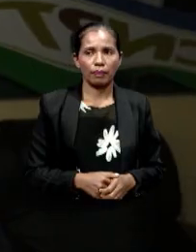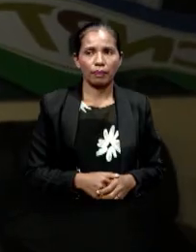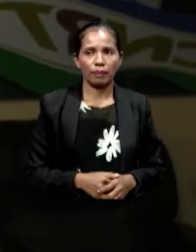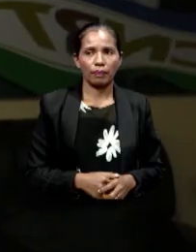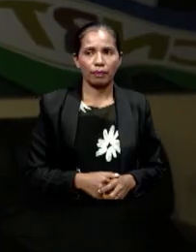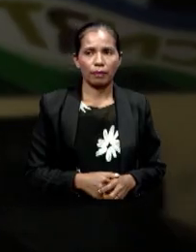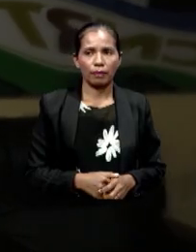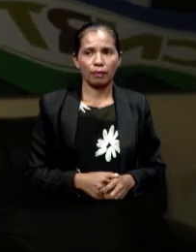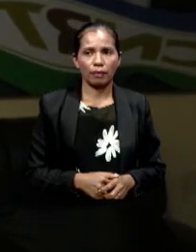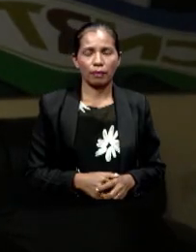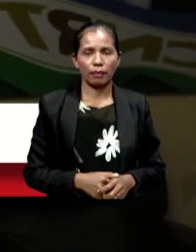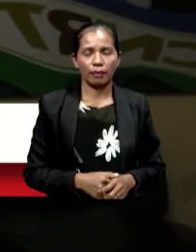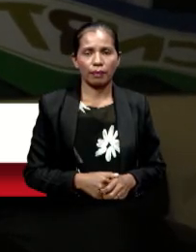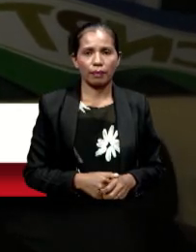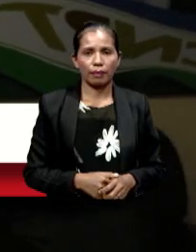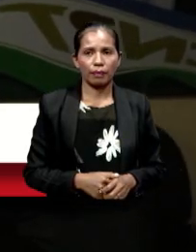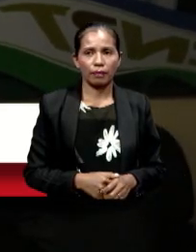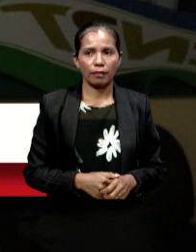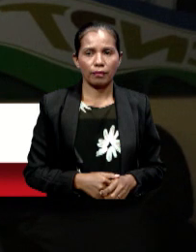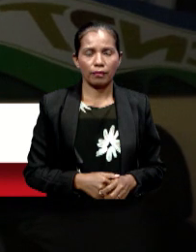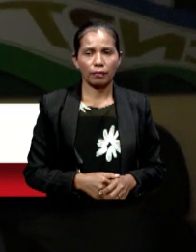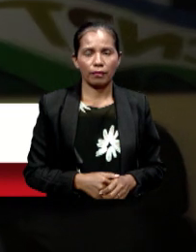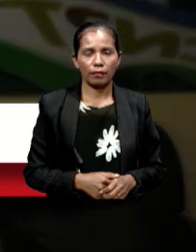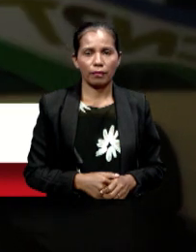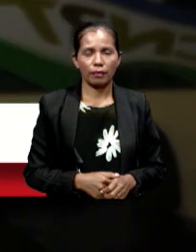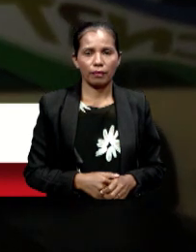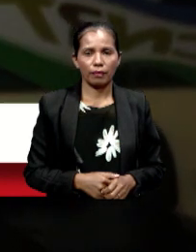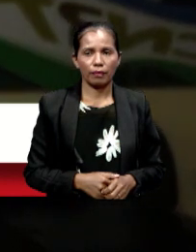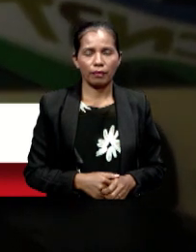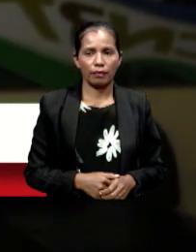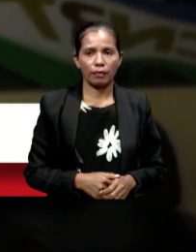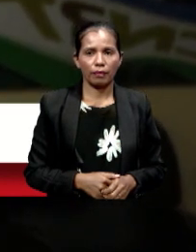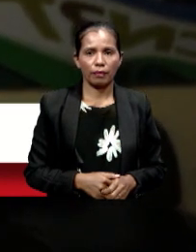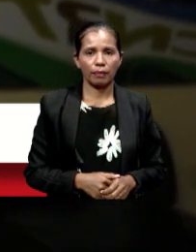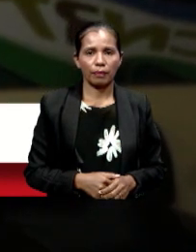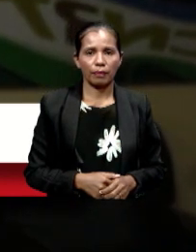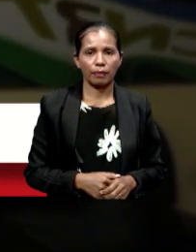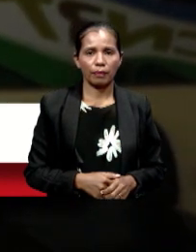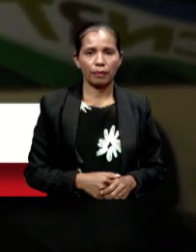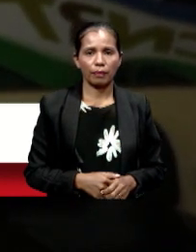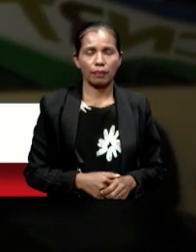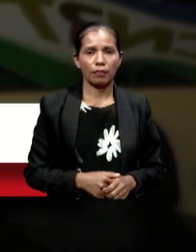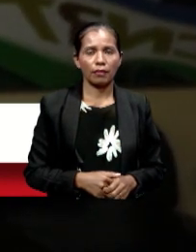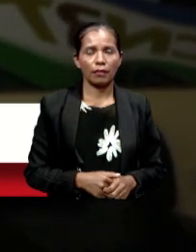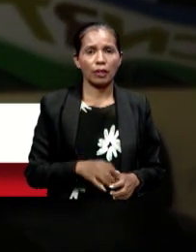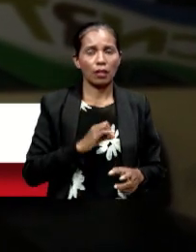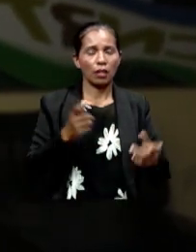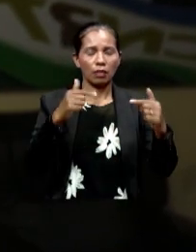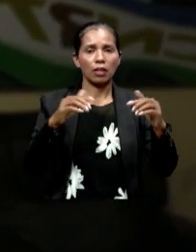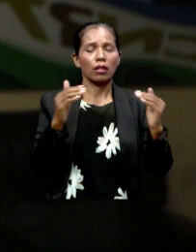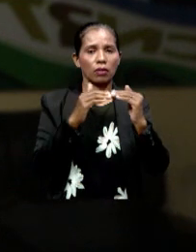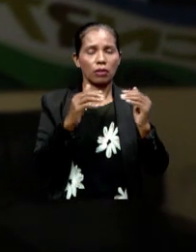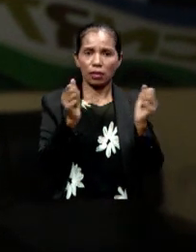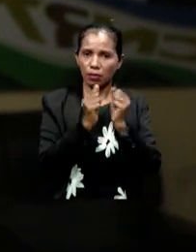President to convey officially a letter to invite him to COP28 where my country is hosting this year. And he accepted the